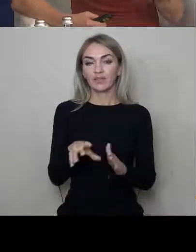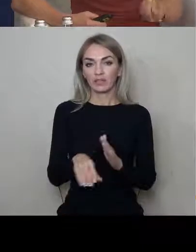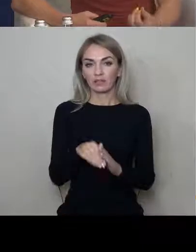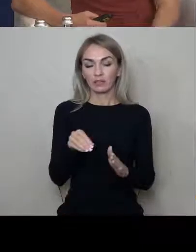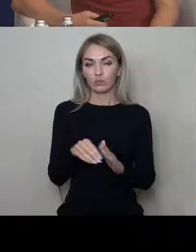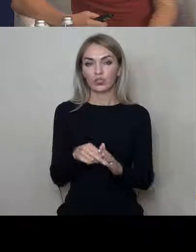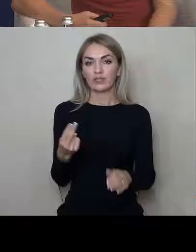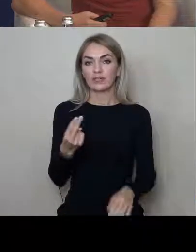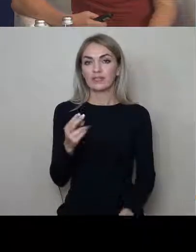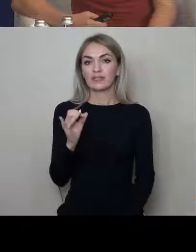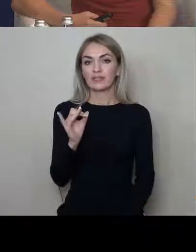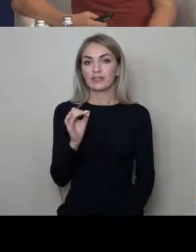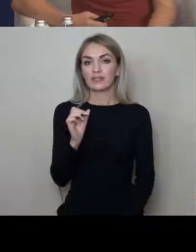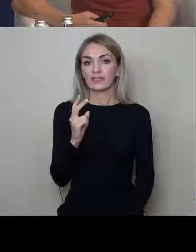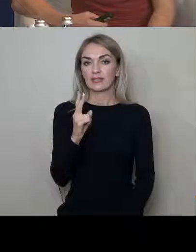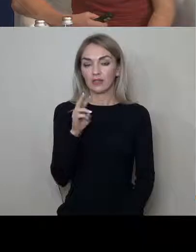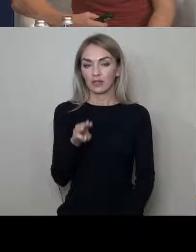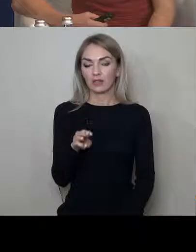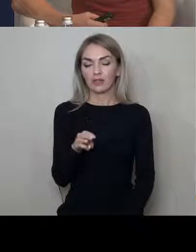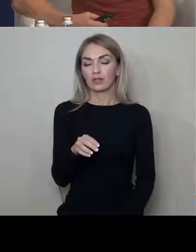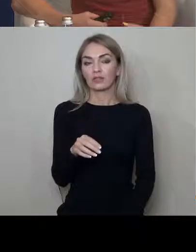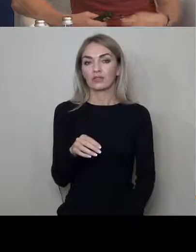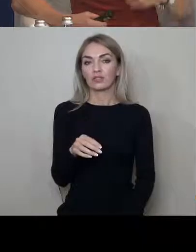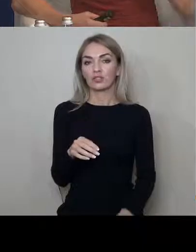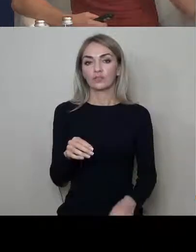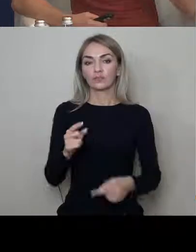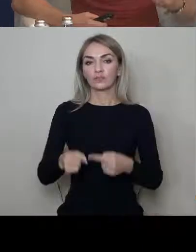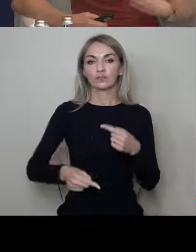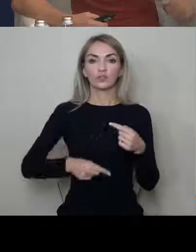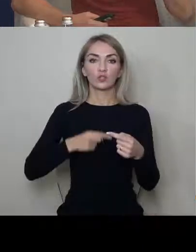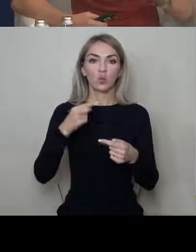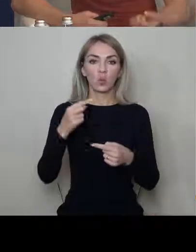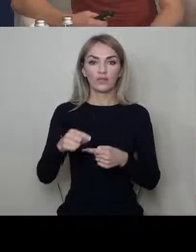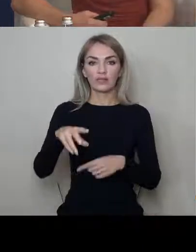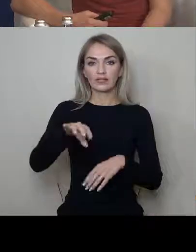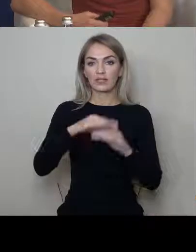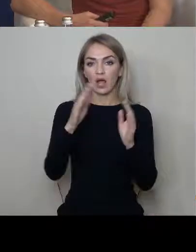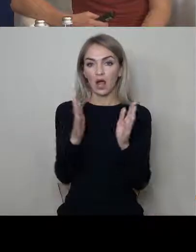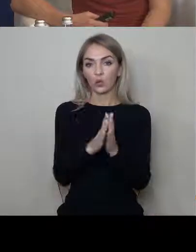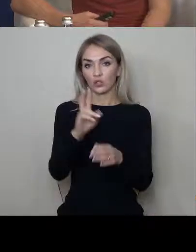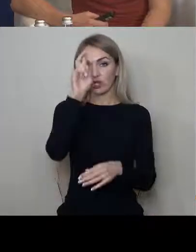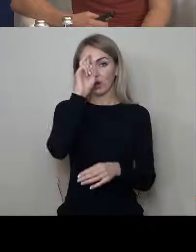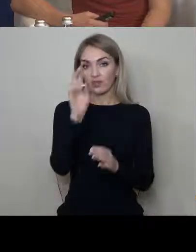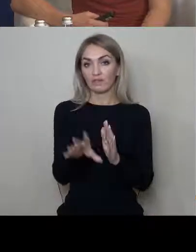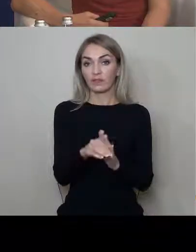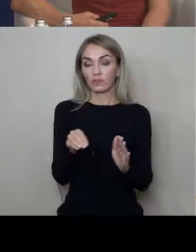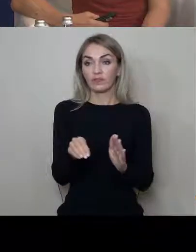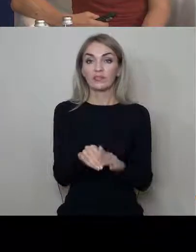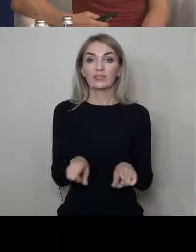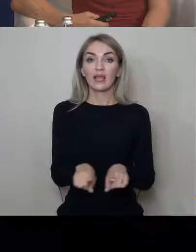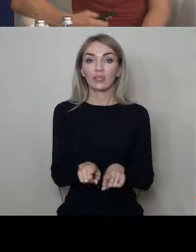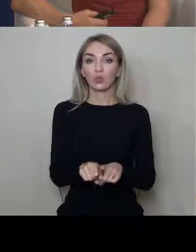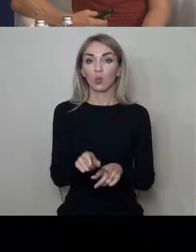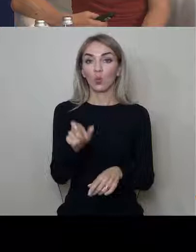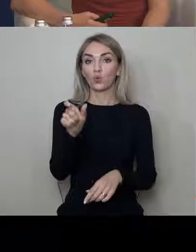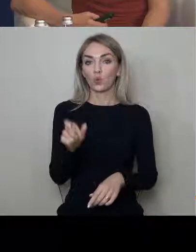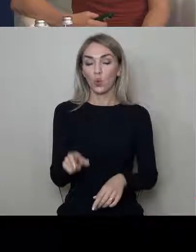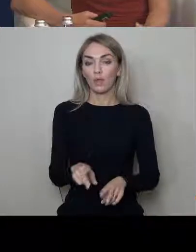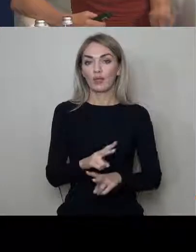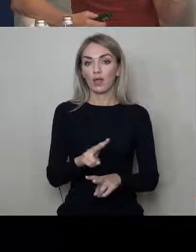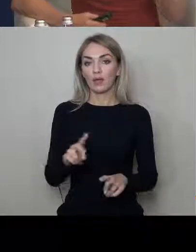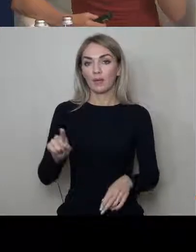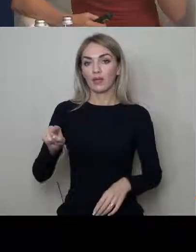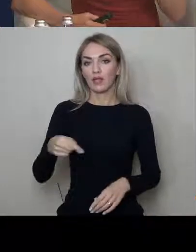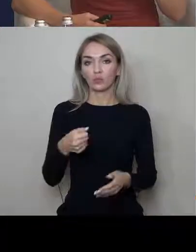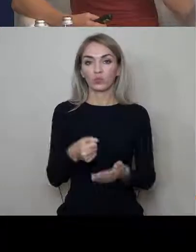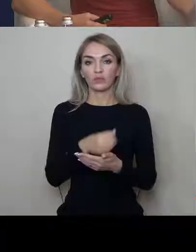that this election circle of the general regular elections is 5 years, and if that's the